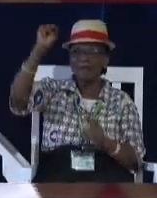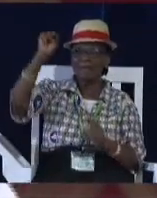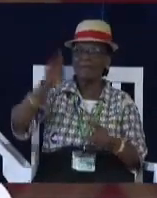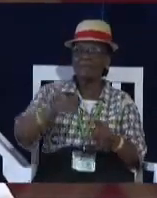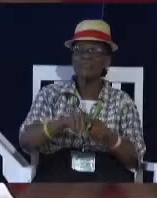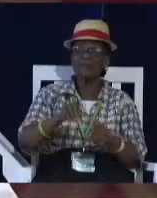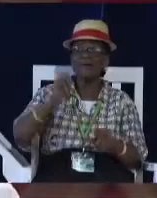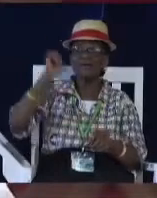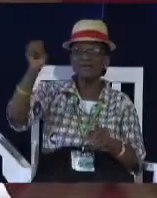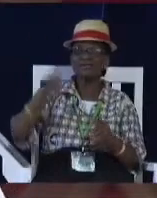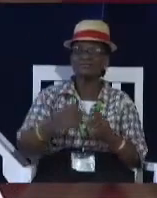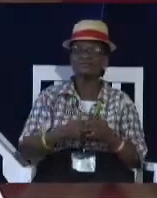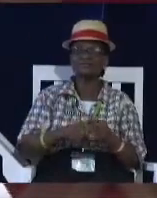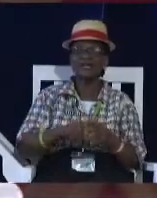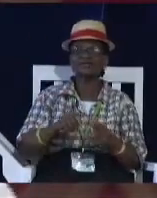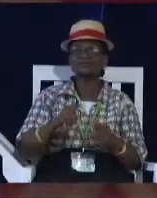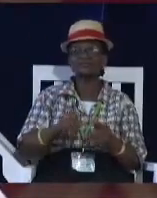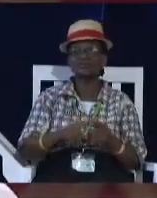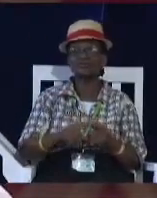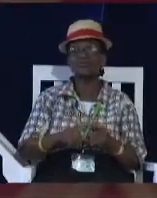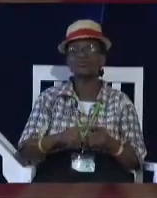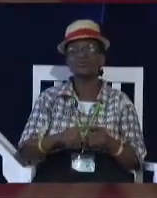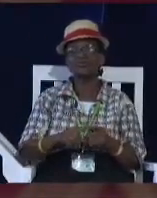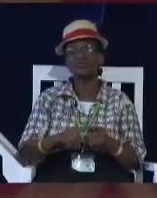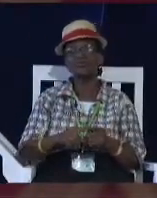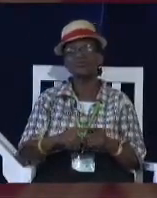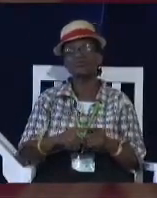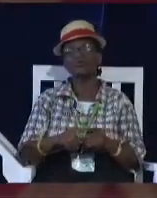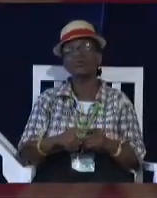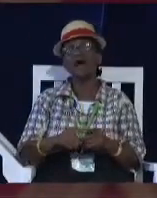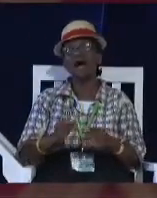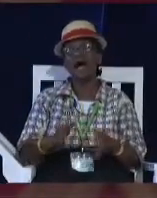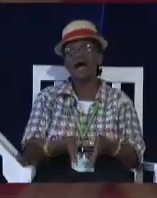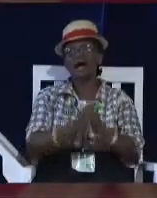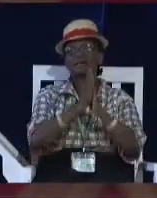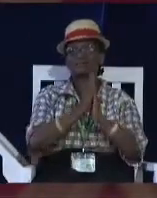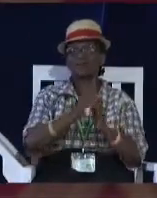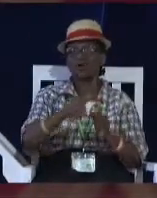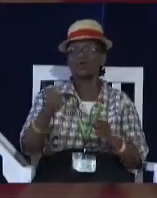he began to delegate the healing power